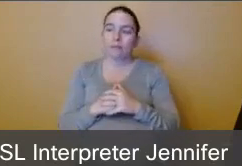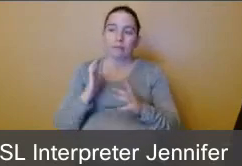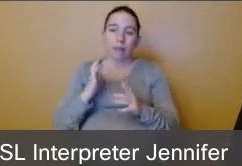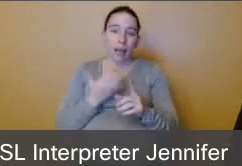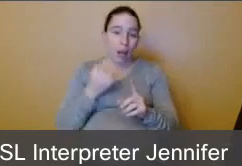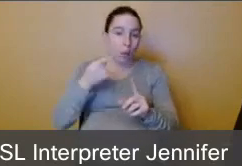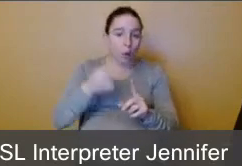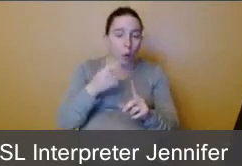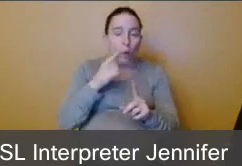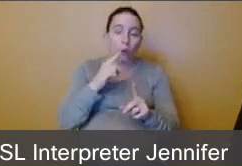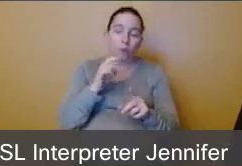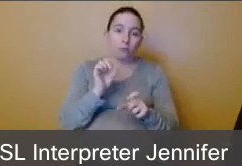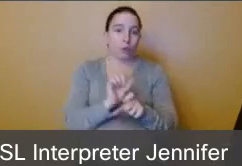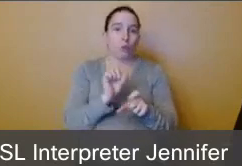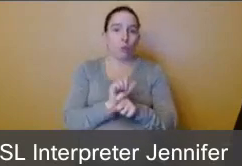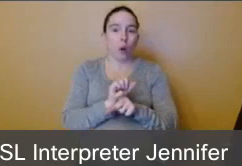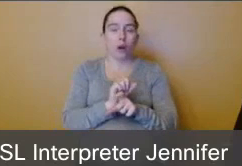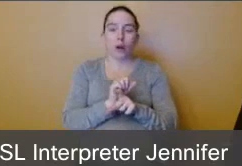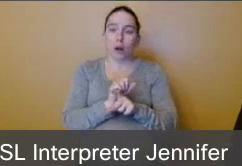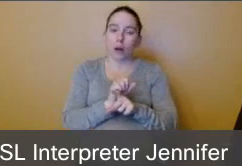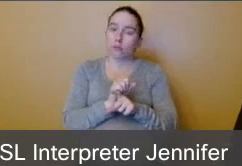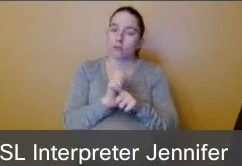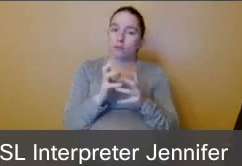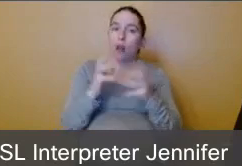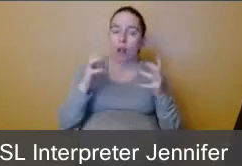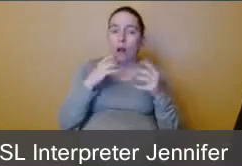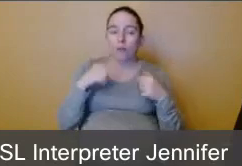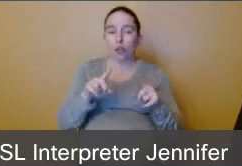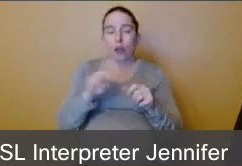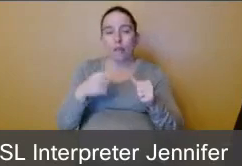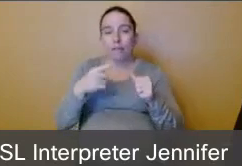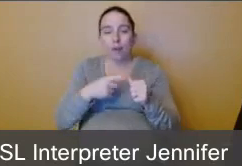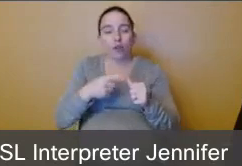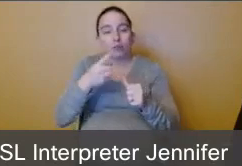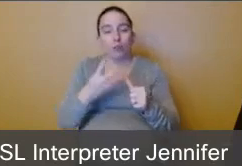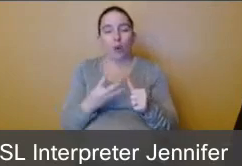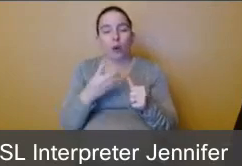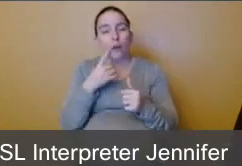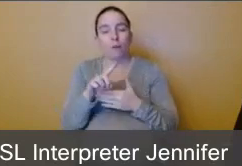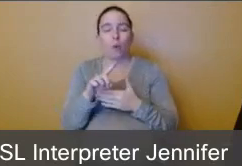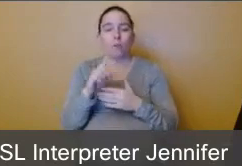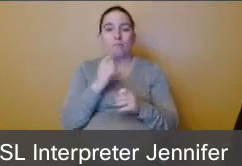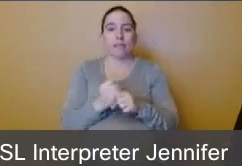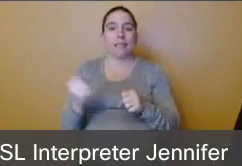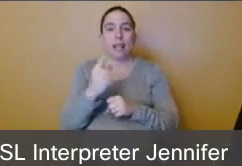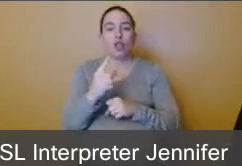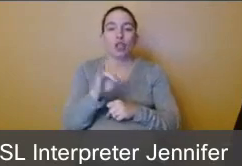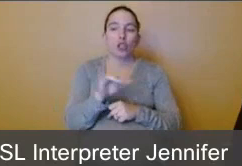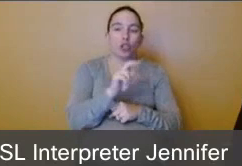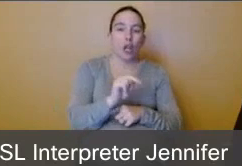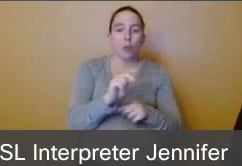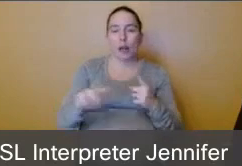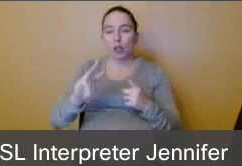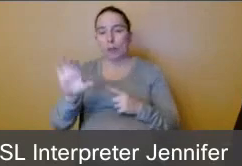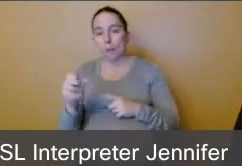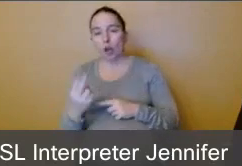really work very extensively on this throughout the first quarter of next calendar year, so the January to March 2022 period. We'd expect that